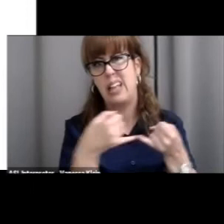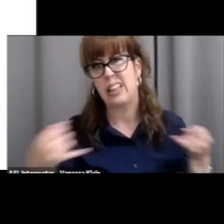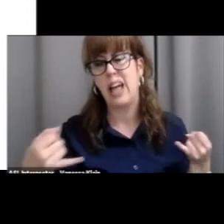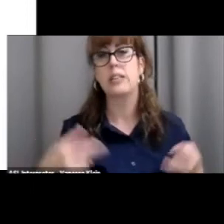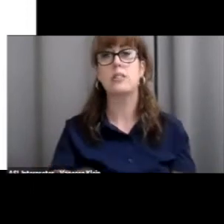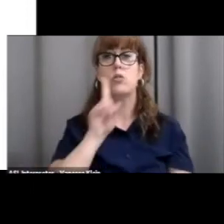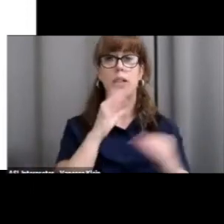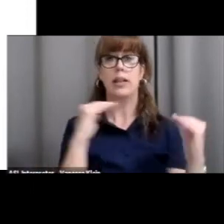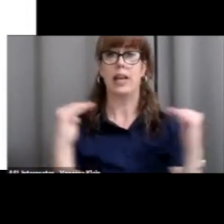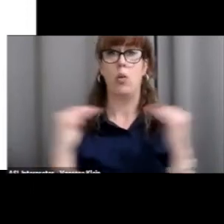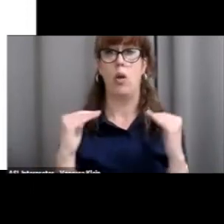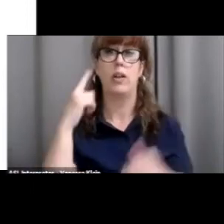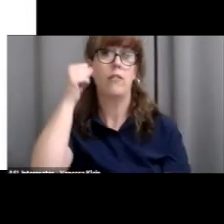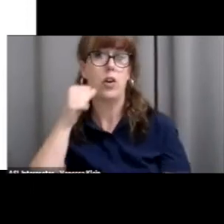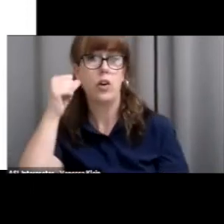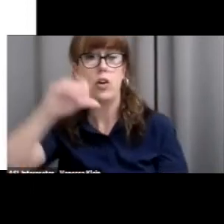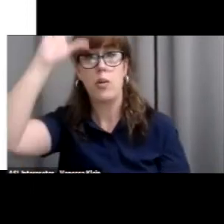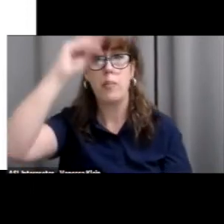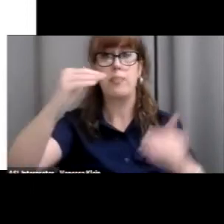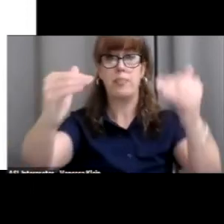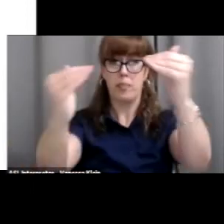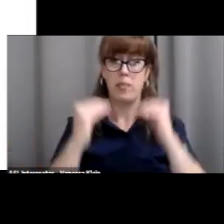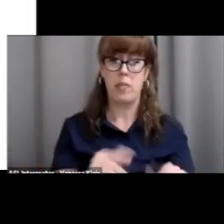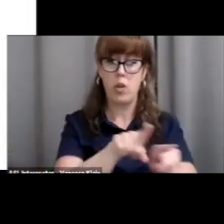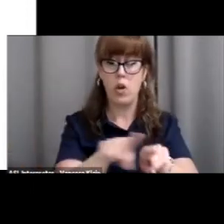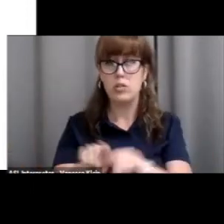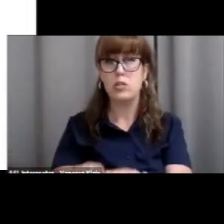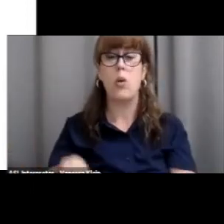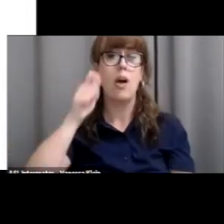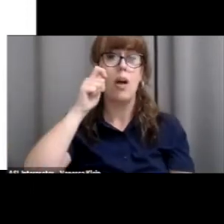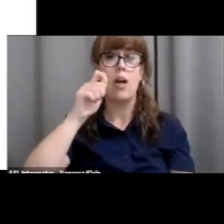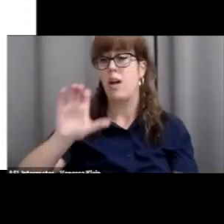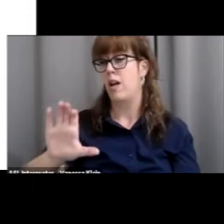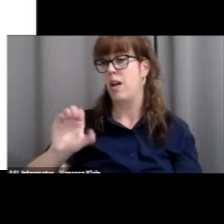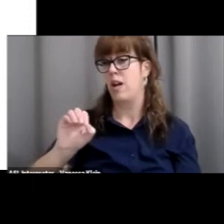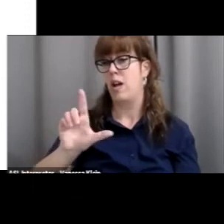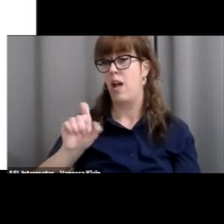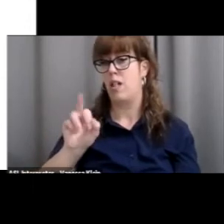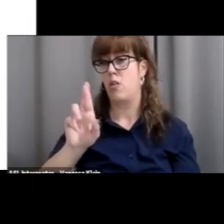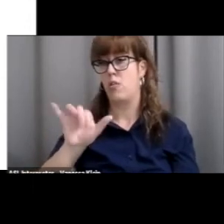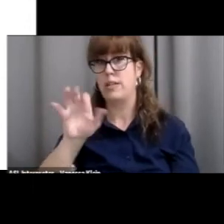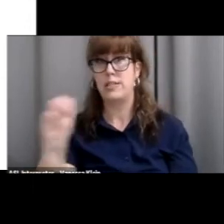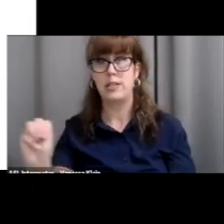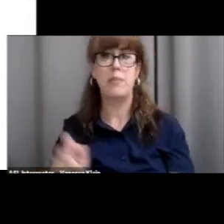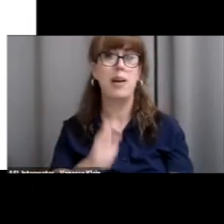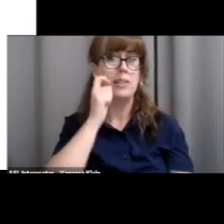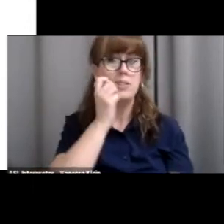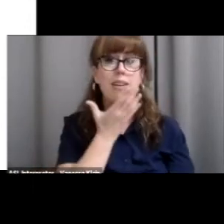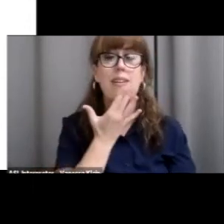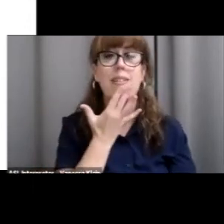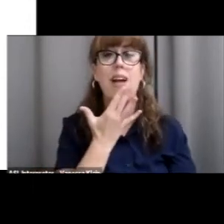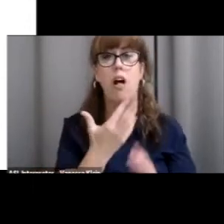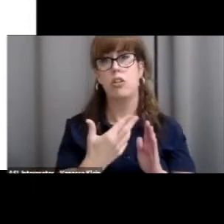and women. Also looking at colorism and skin color guidelines. And